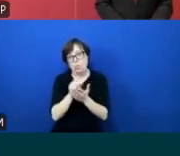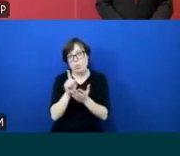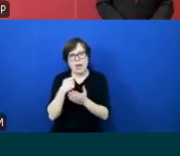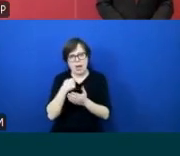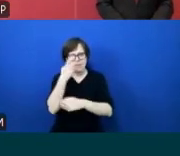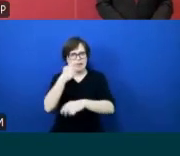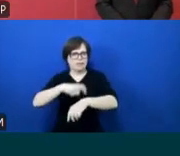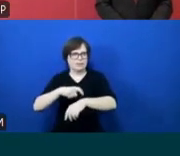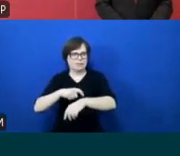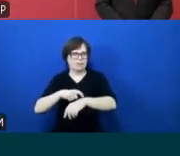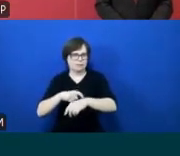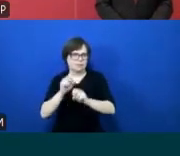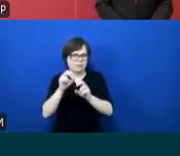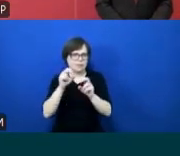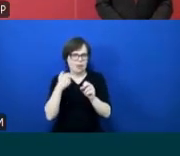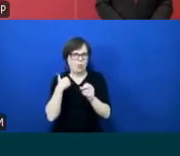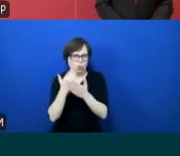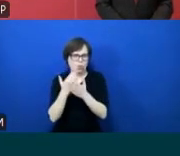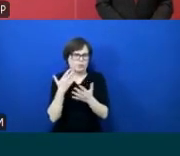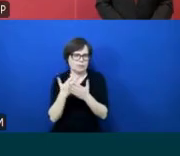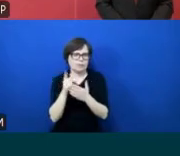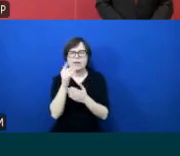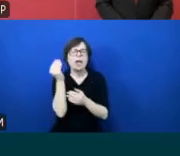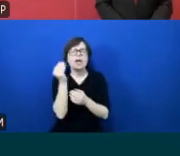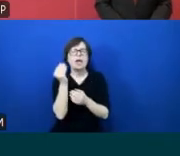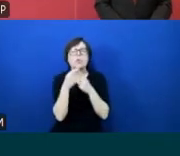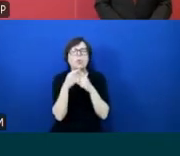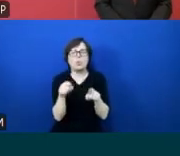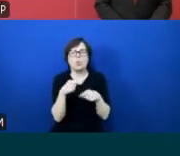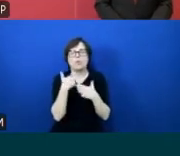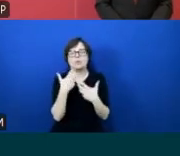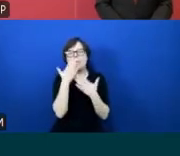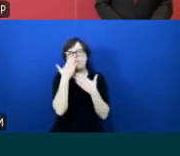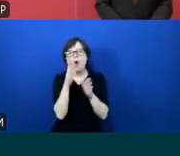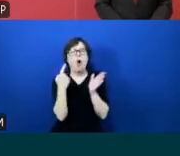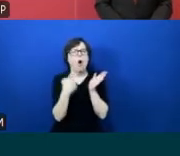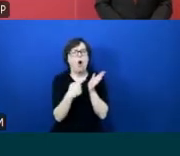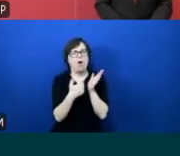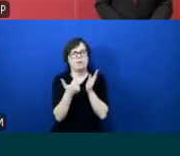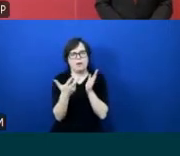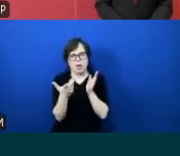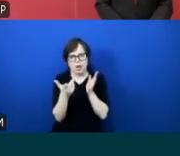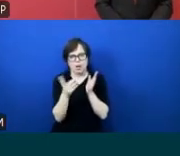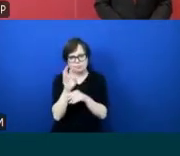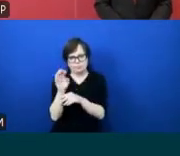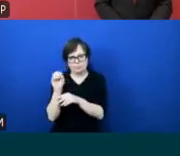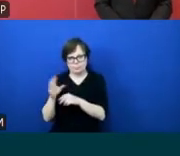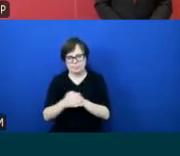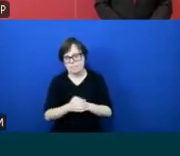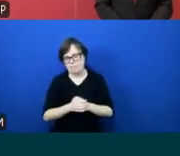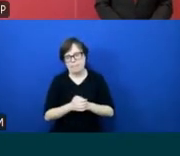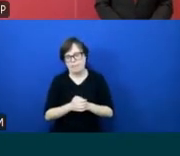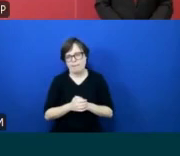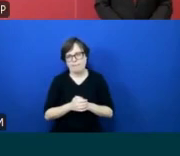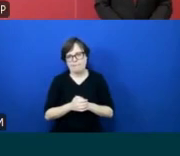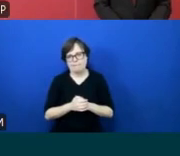just show very briefly the last slides. There is creation of pocket parks, which I